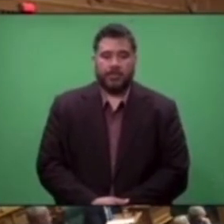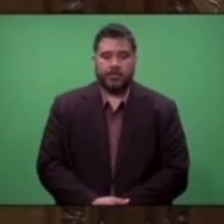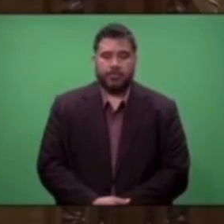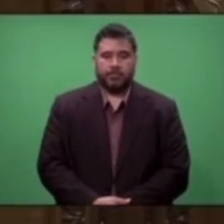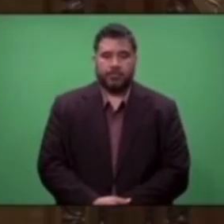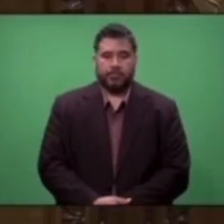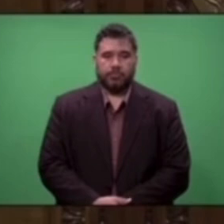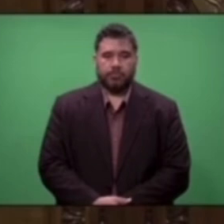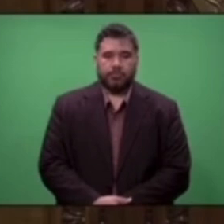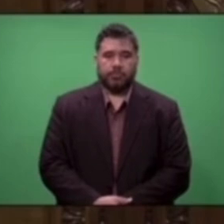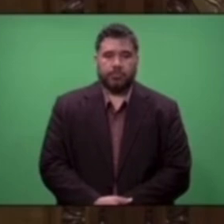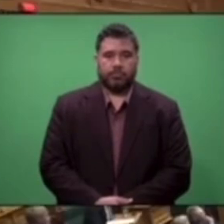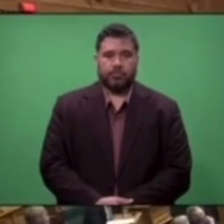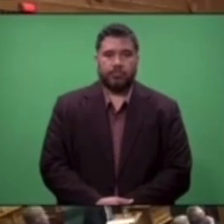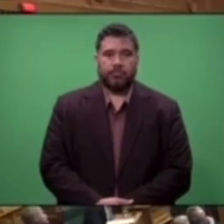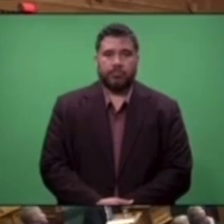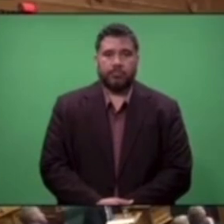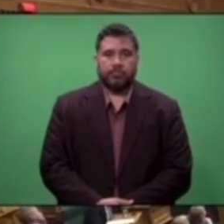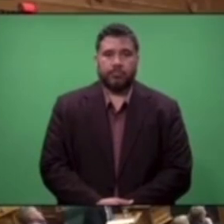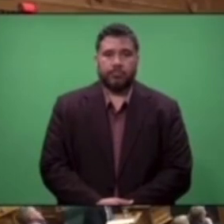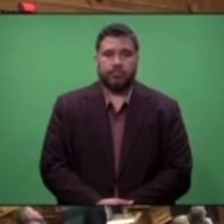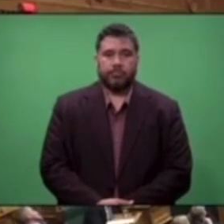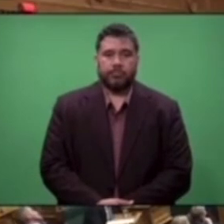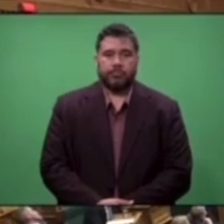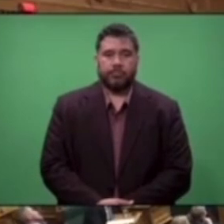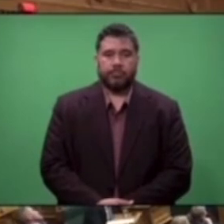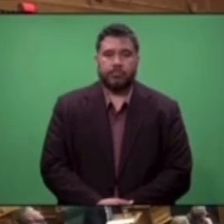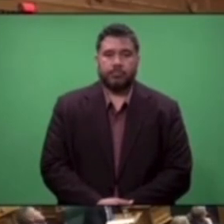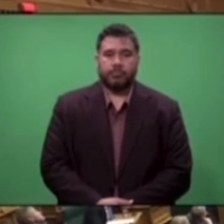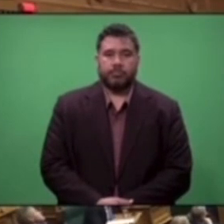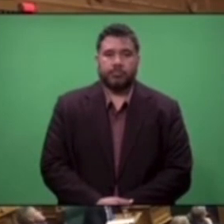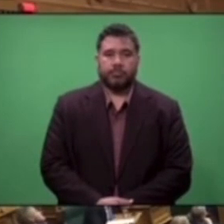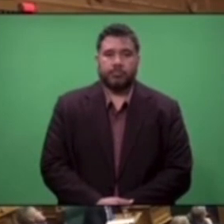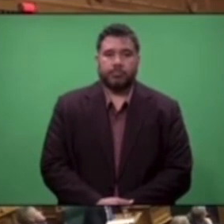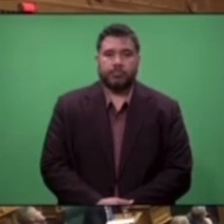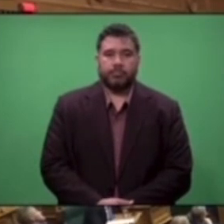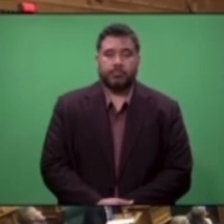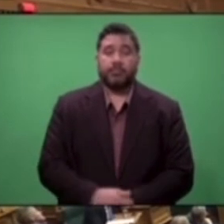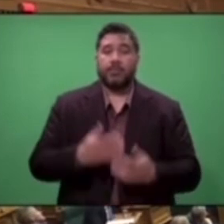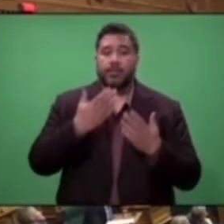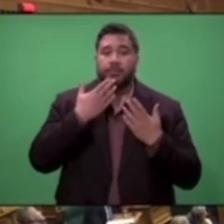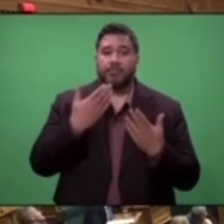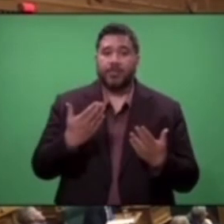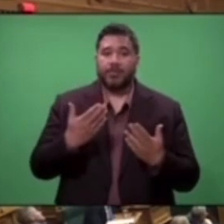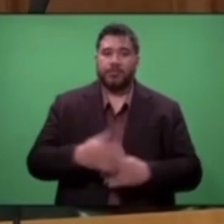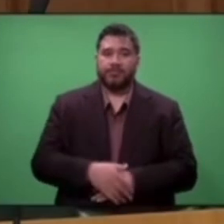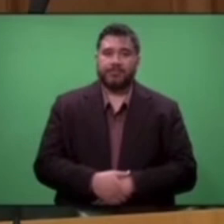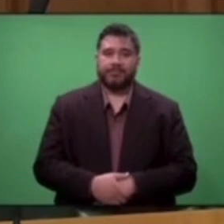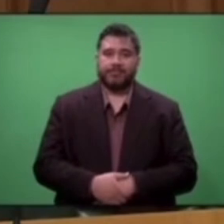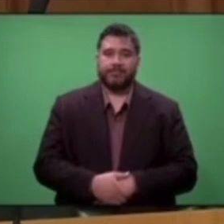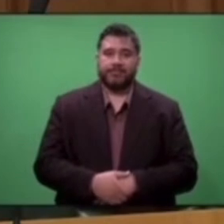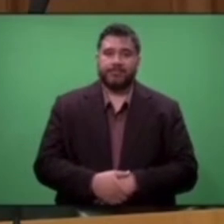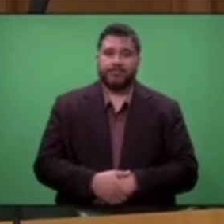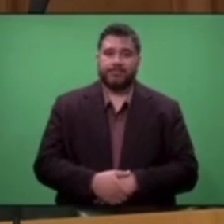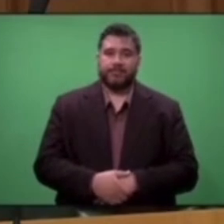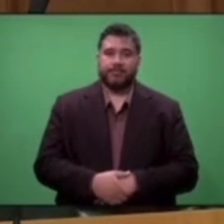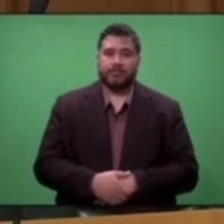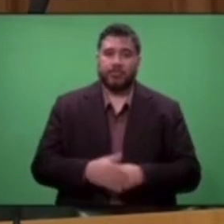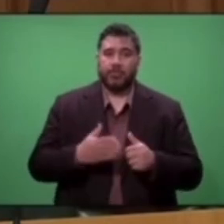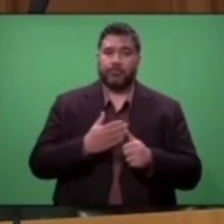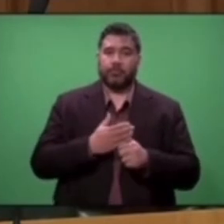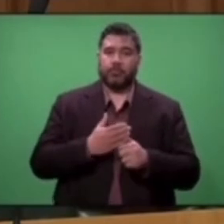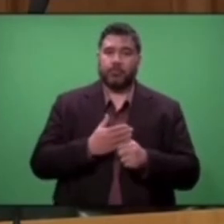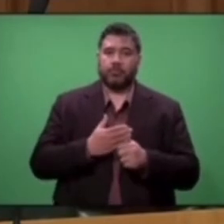call on the Honourable Jane Markroft. Thank you, Mr. Speaker. I begin my contribution in acknowledgement of